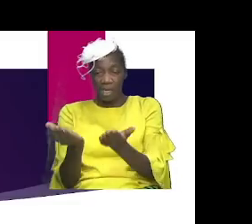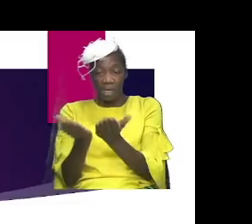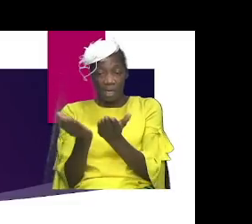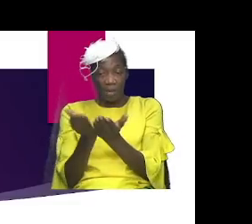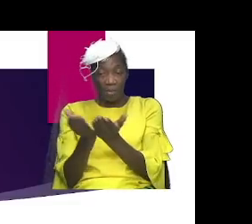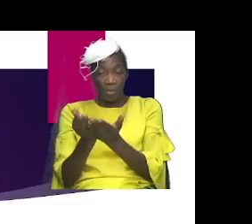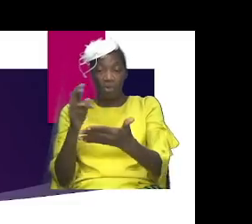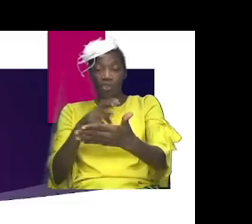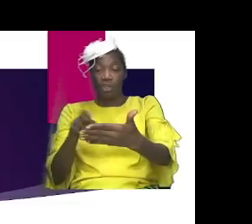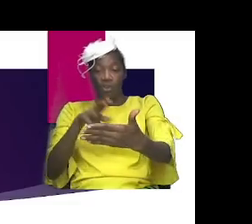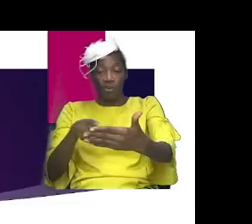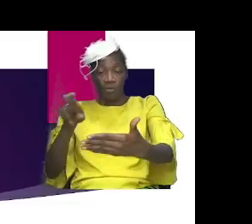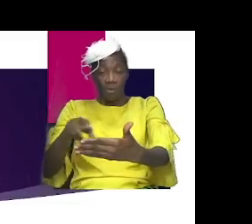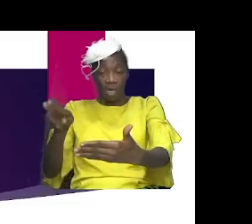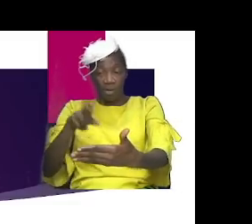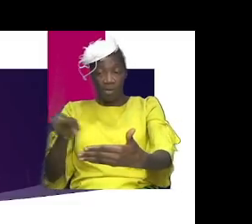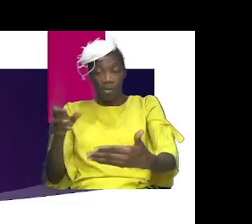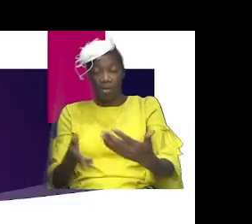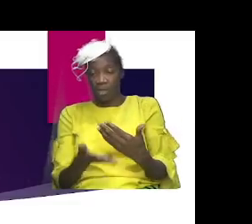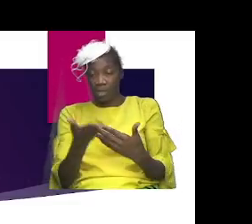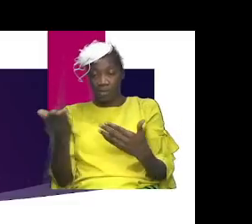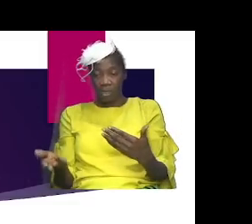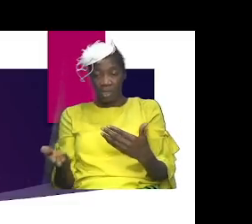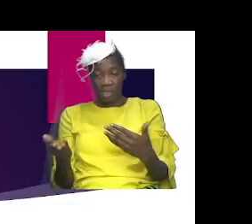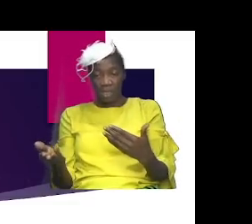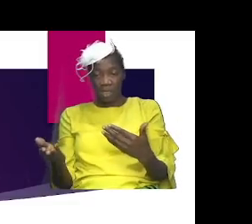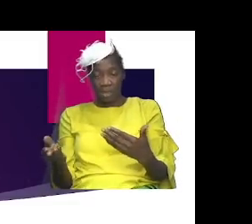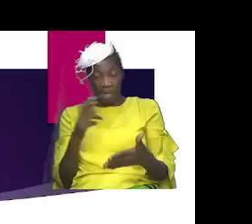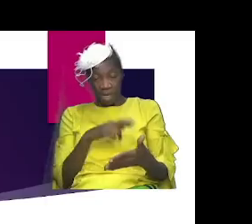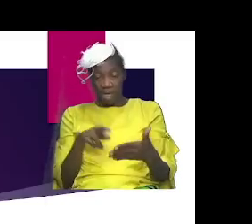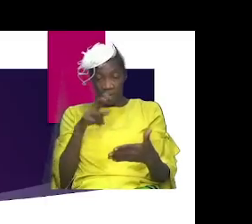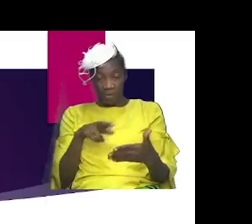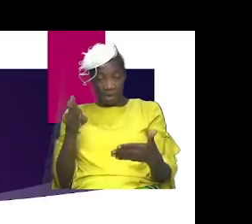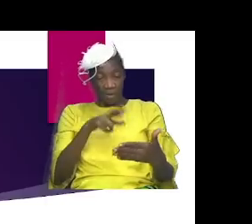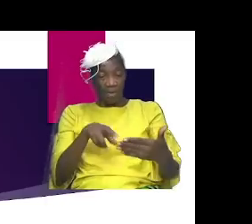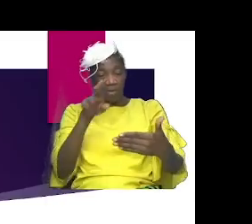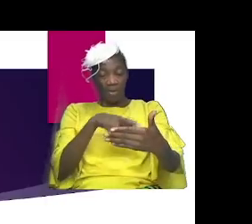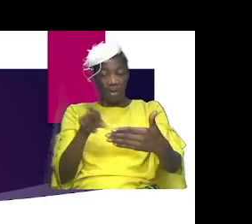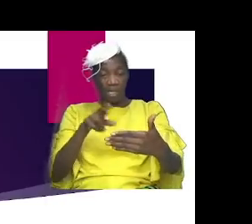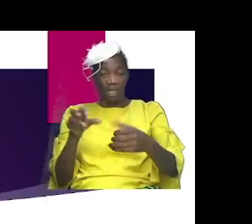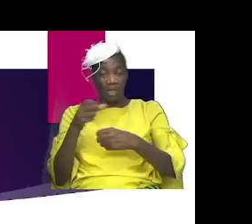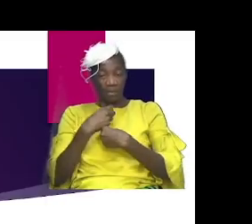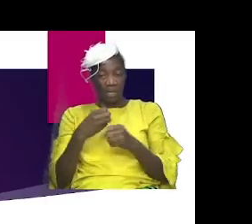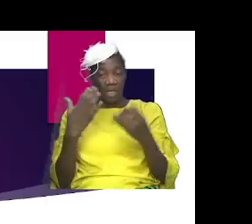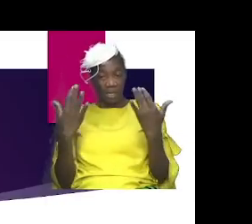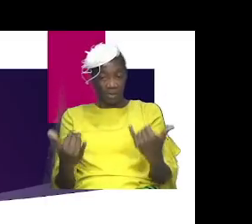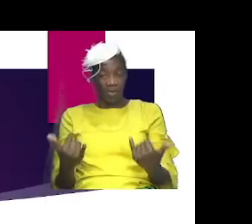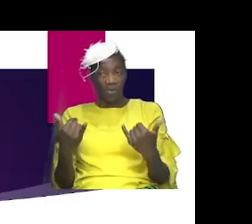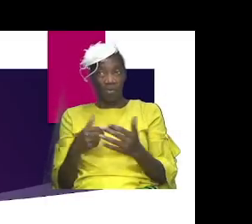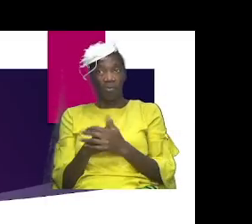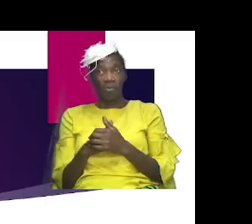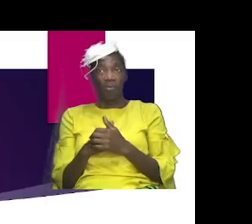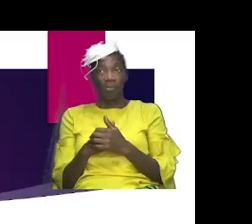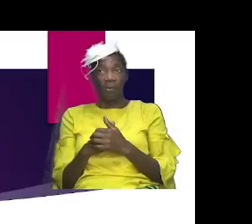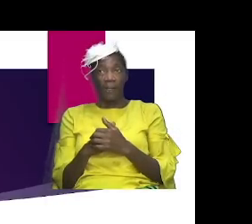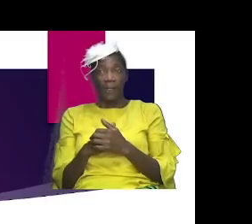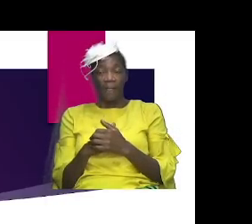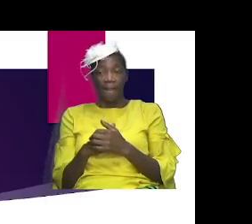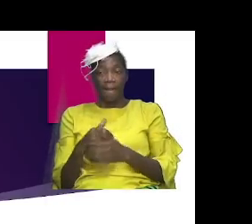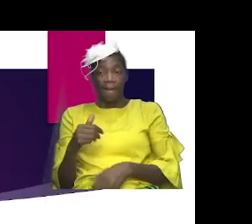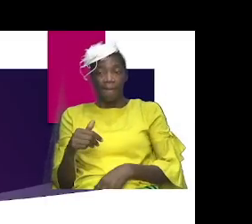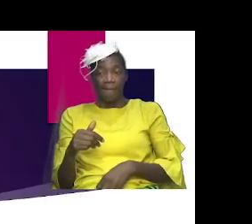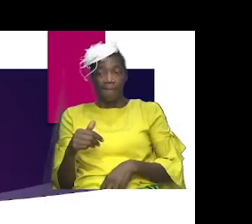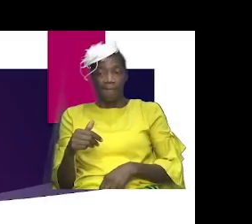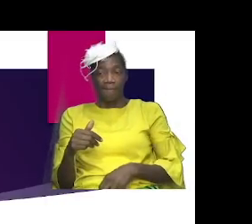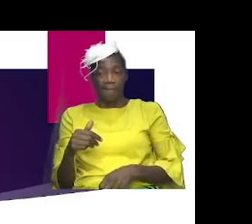The record will be there. The recordings are being made now. And probably all